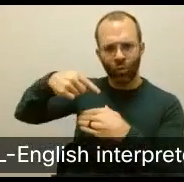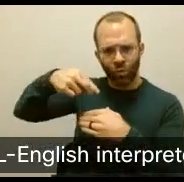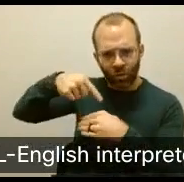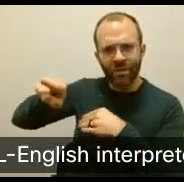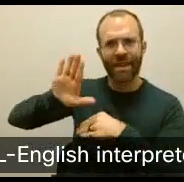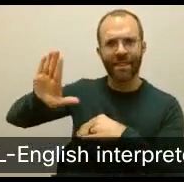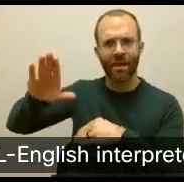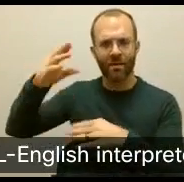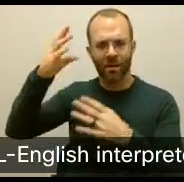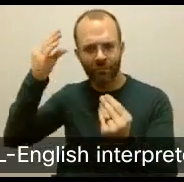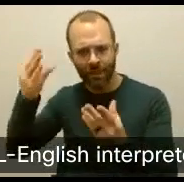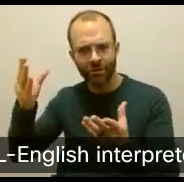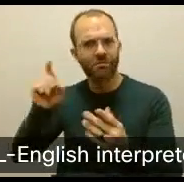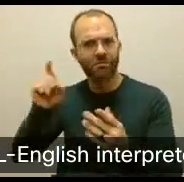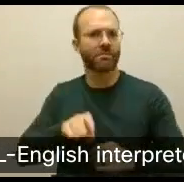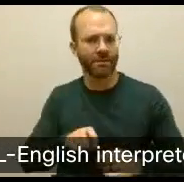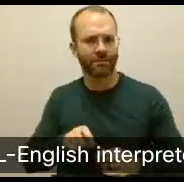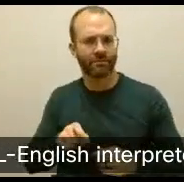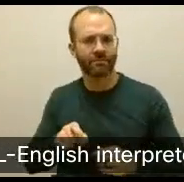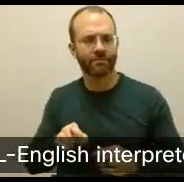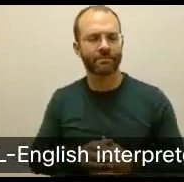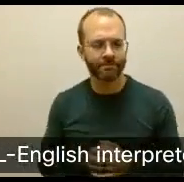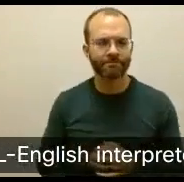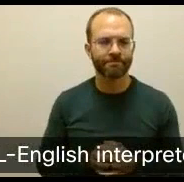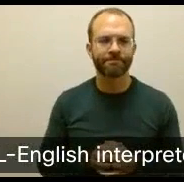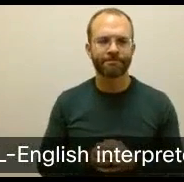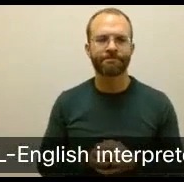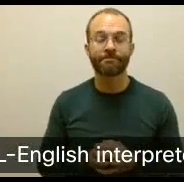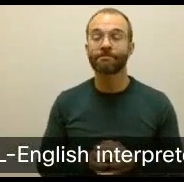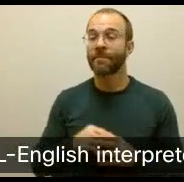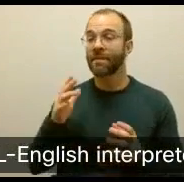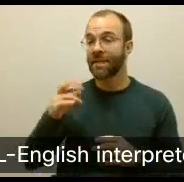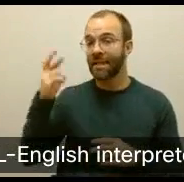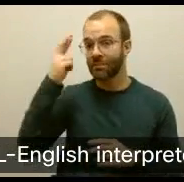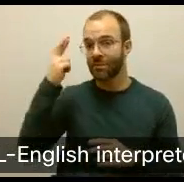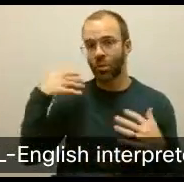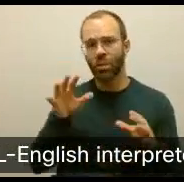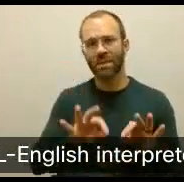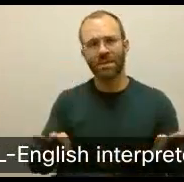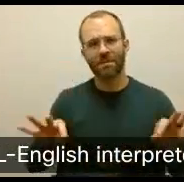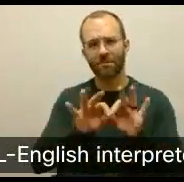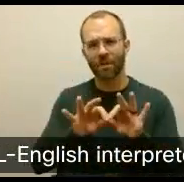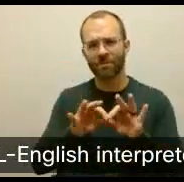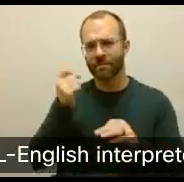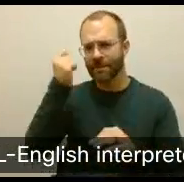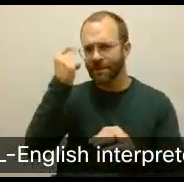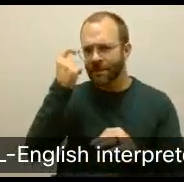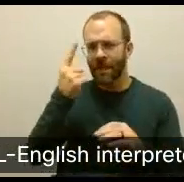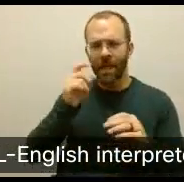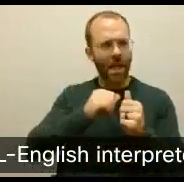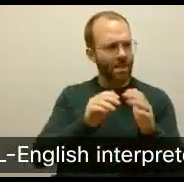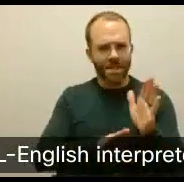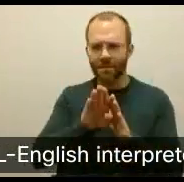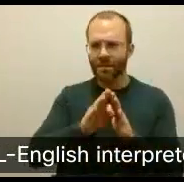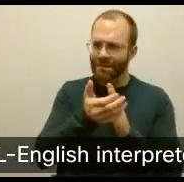information into my own words. So this is why it's important to paraphrase. This is why it's important to develop the skill of